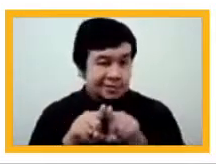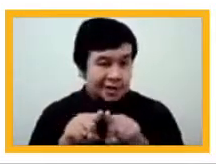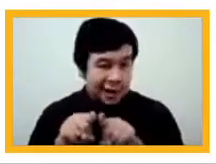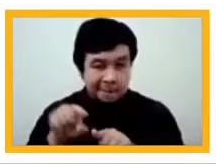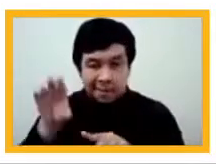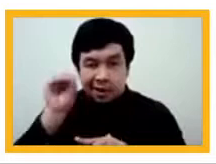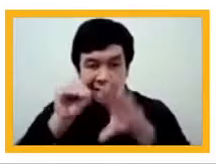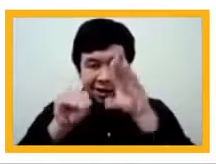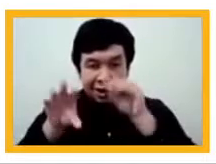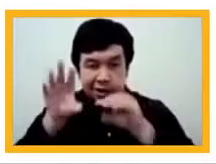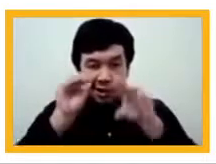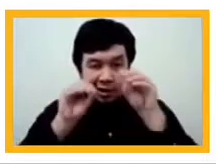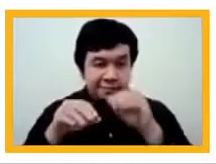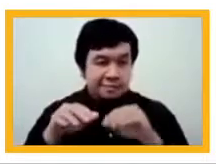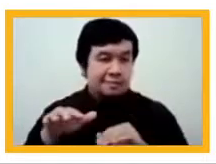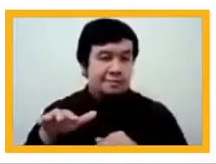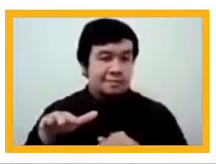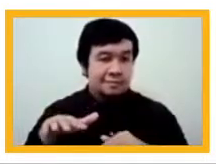around